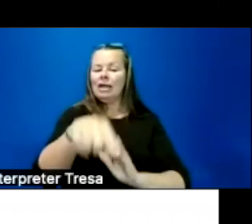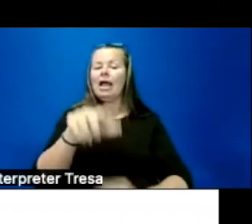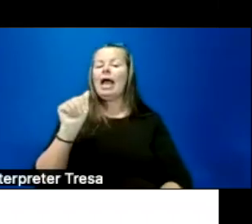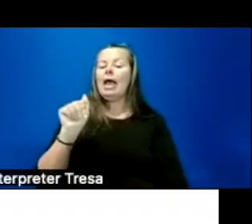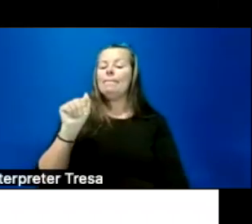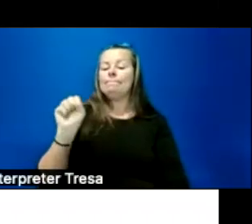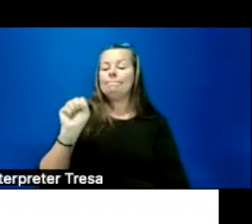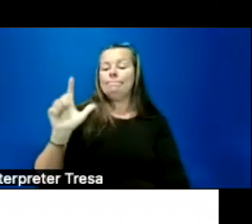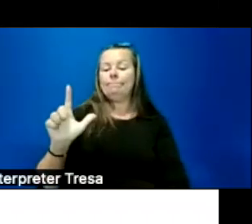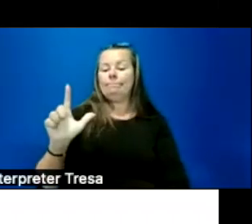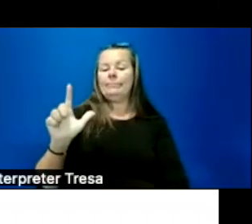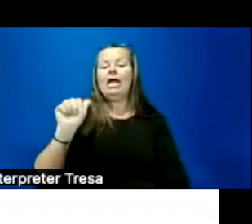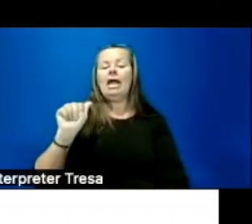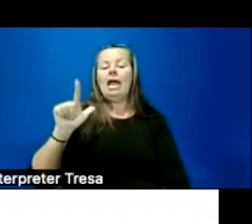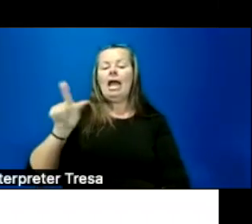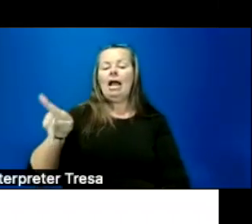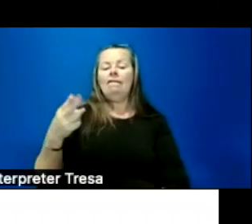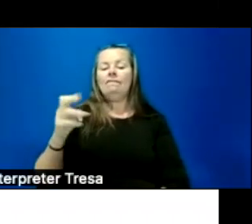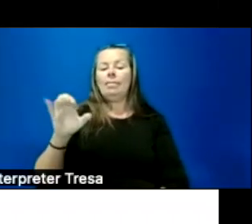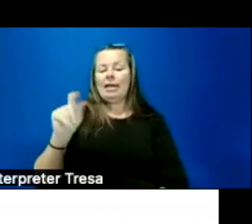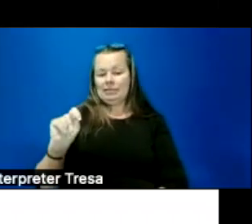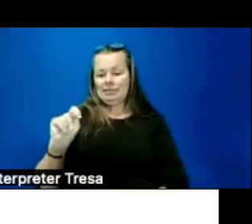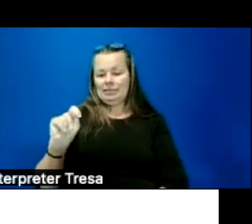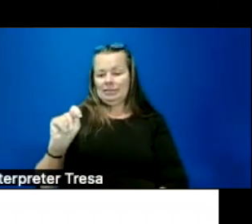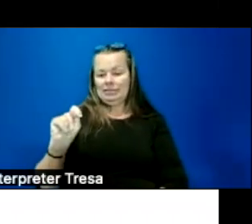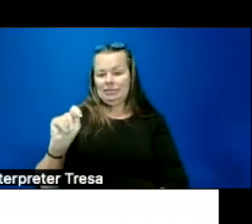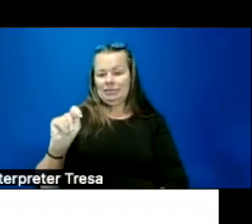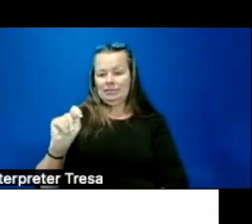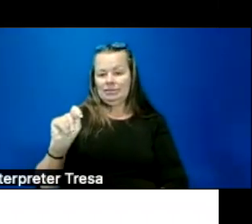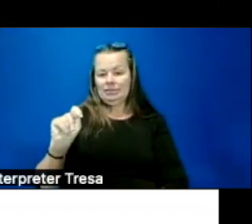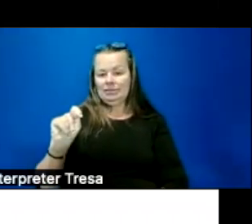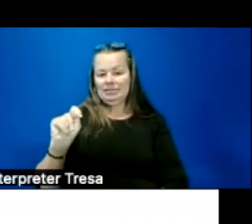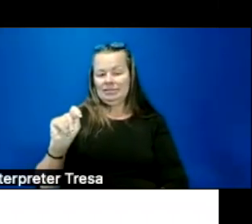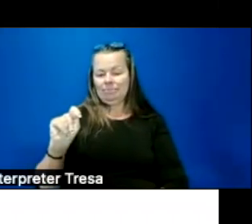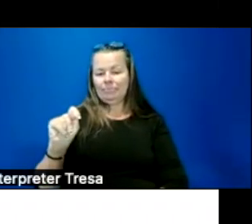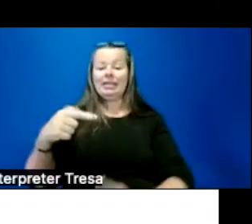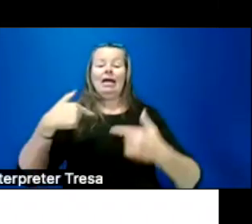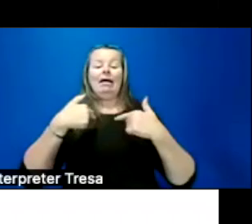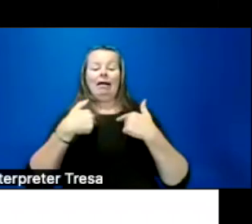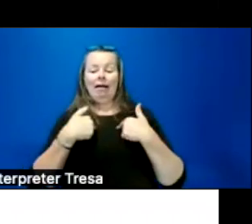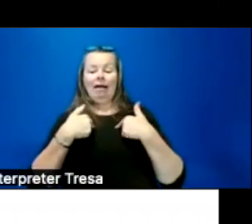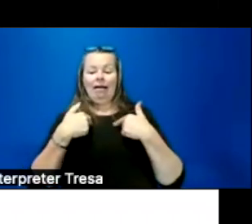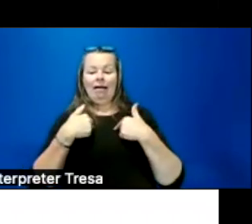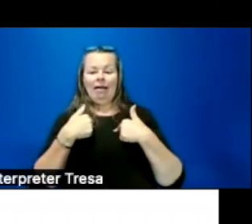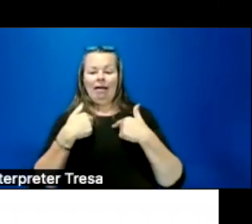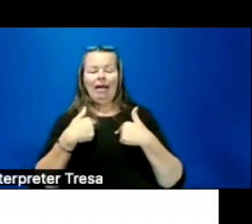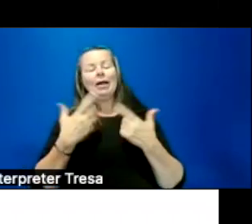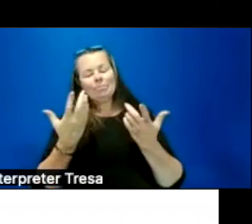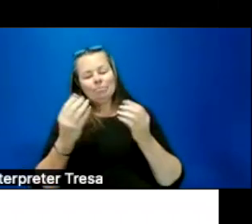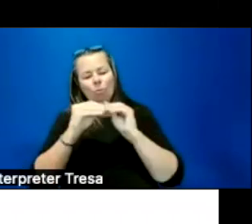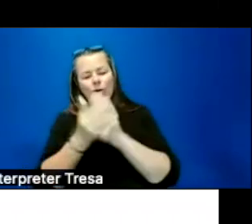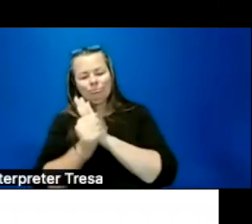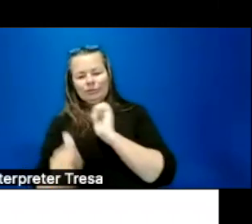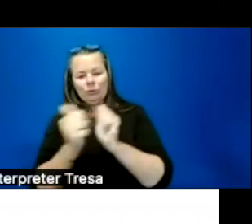Language alphabet. I am very much more skilled with the German one, because